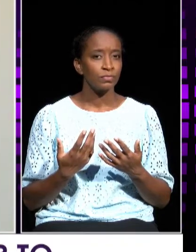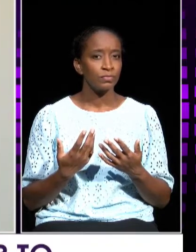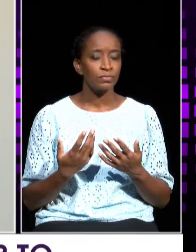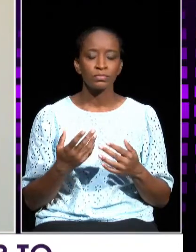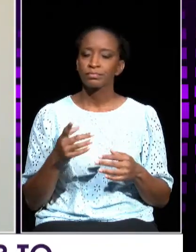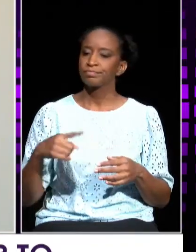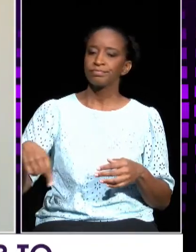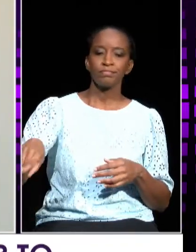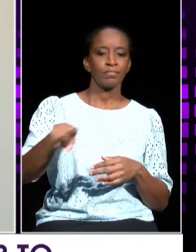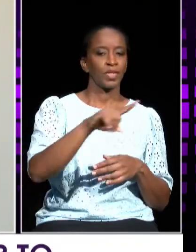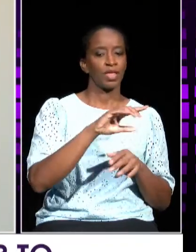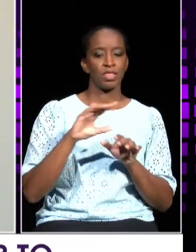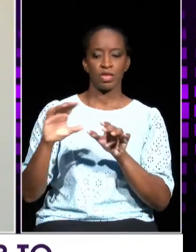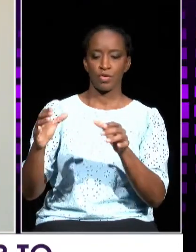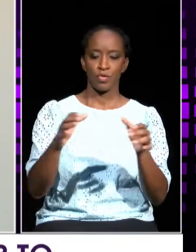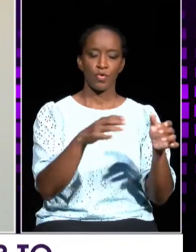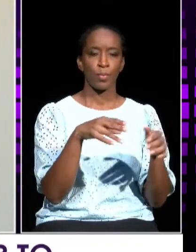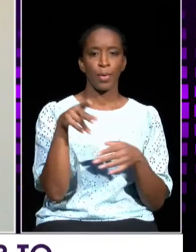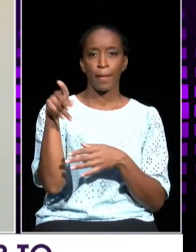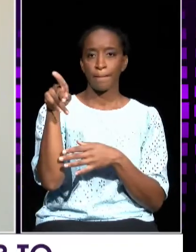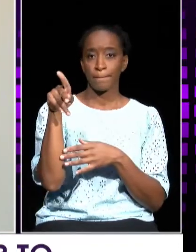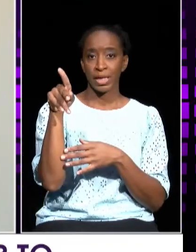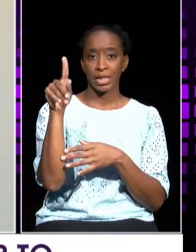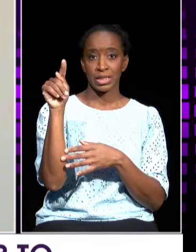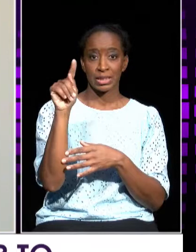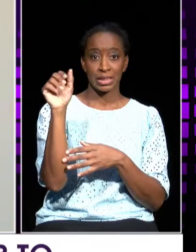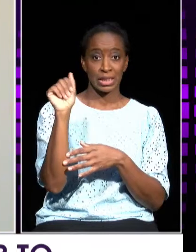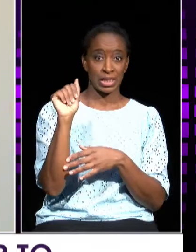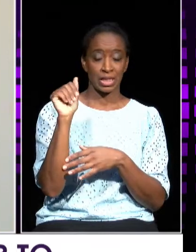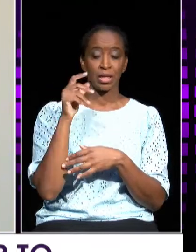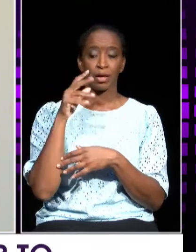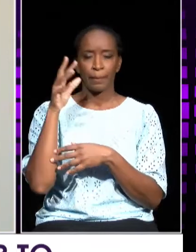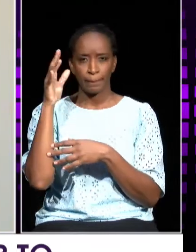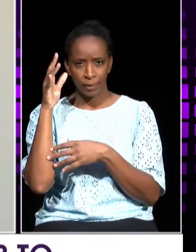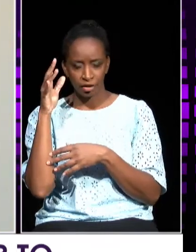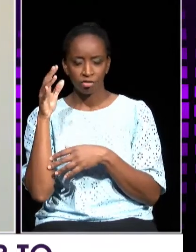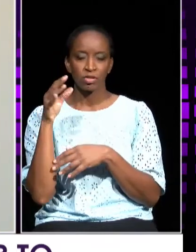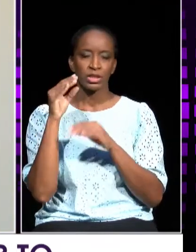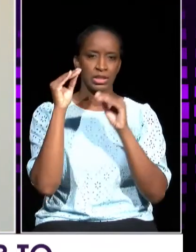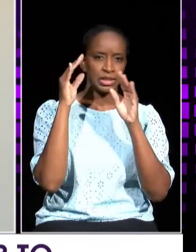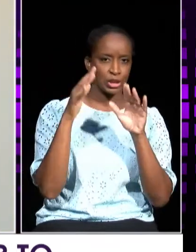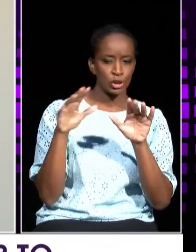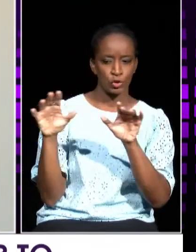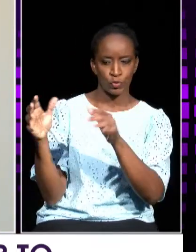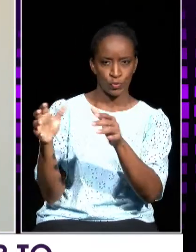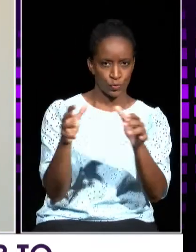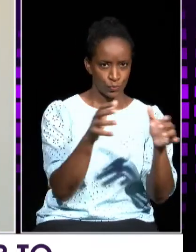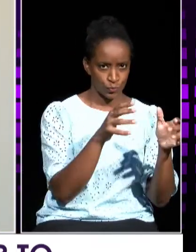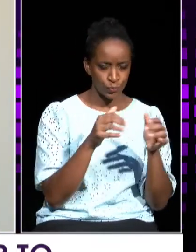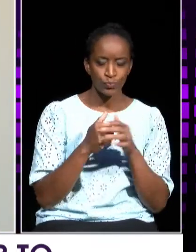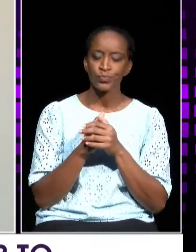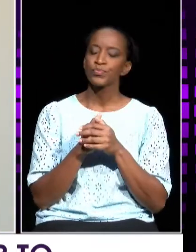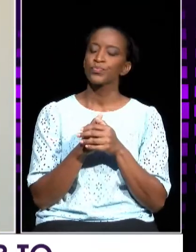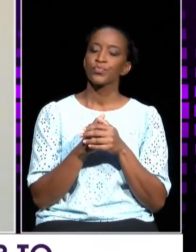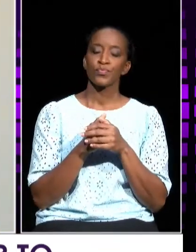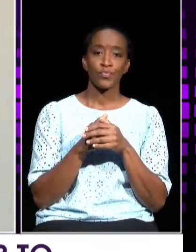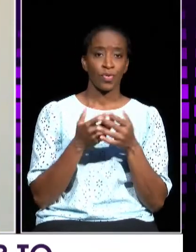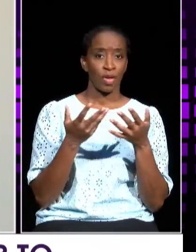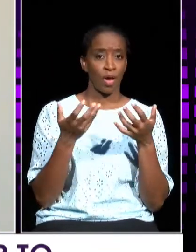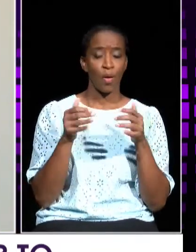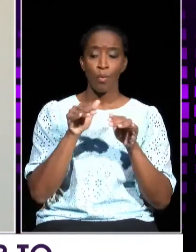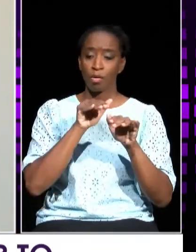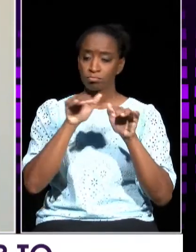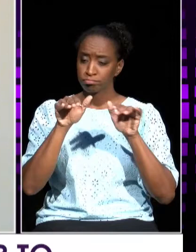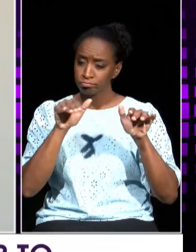teachers associations around the island to actually get together and come and work with their respective principals, and to bring